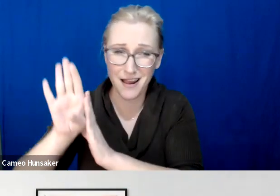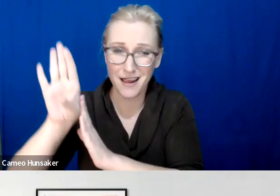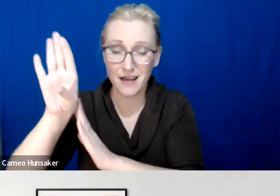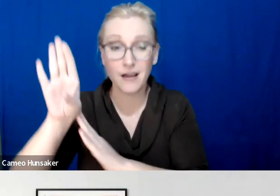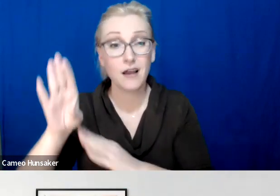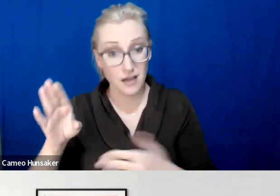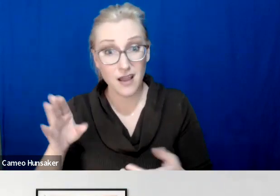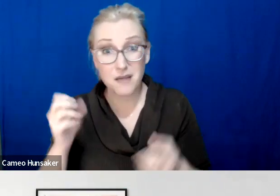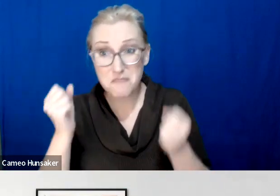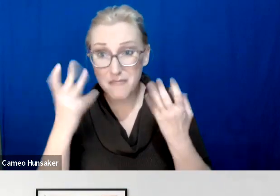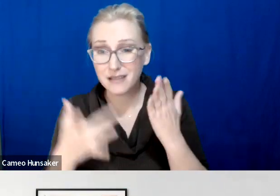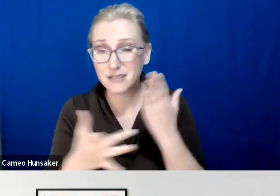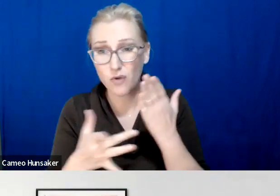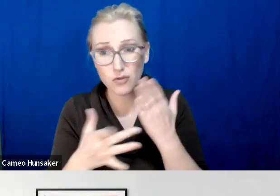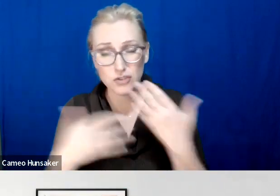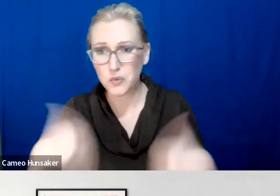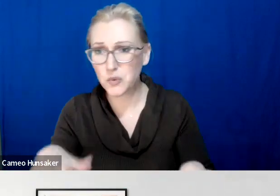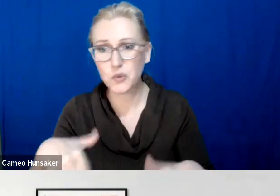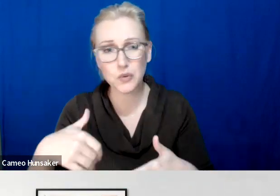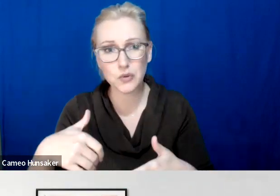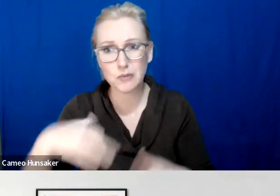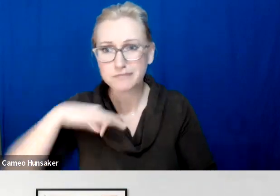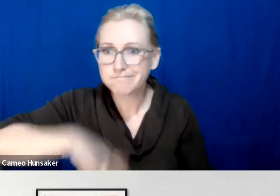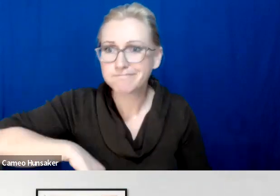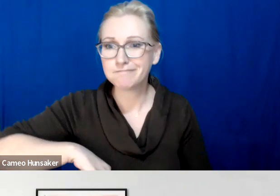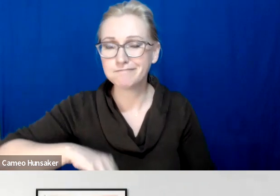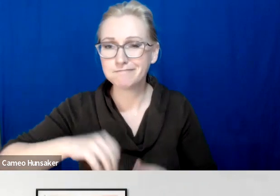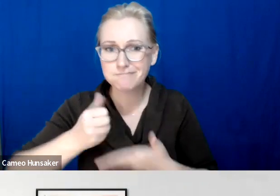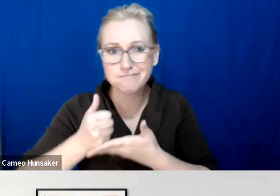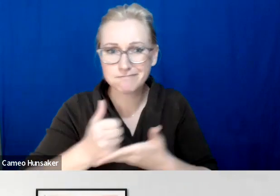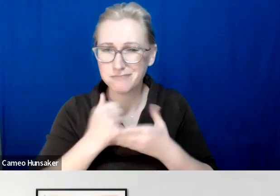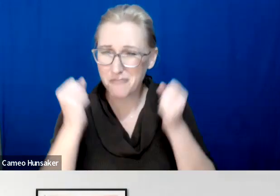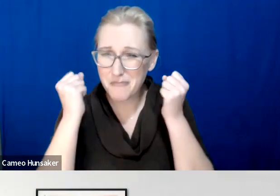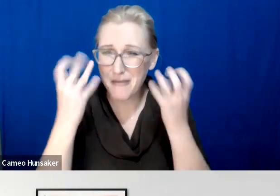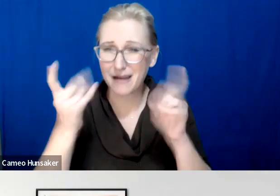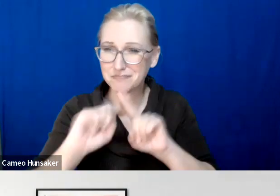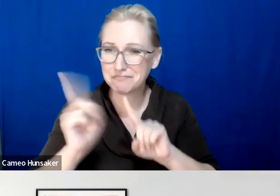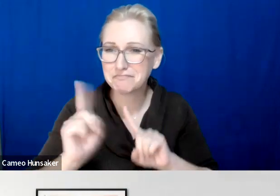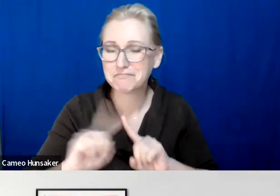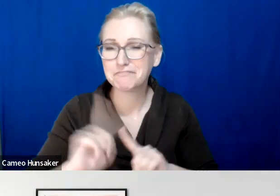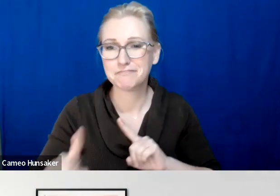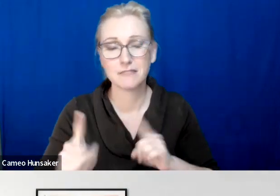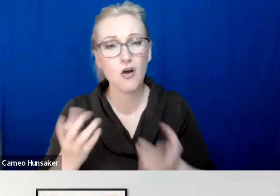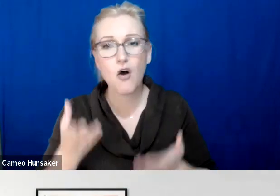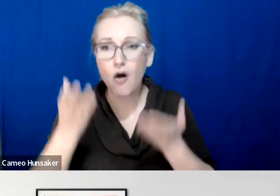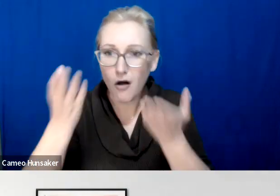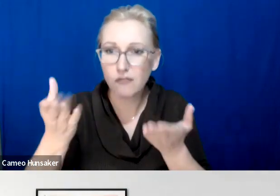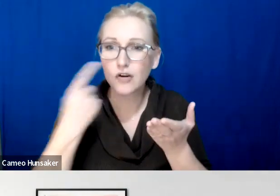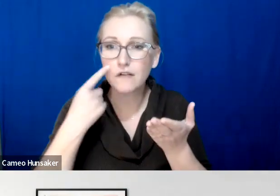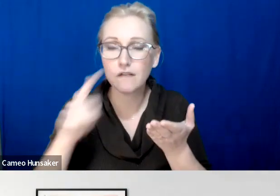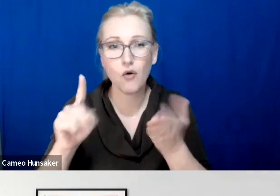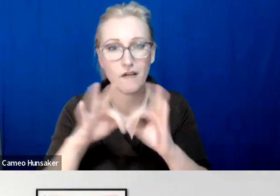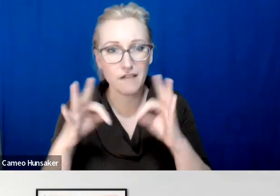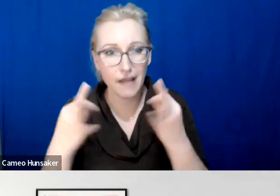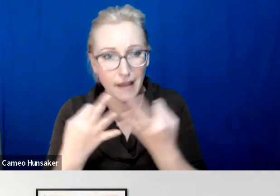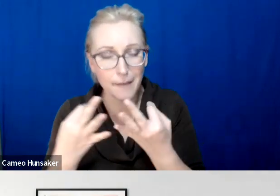helpful in certain ways. There's a lot of assistive technology that's offered to families for use